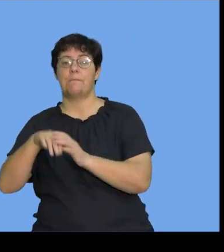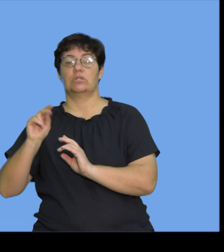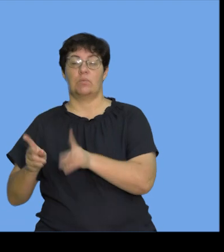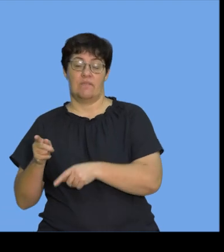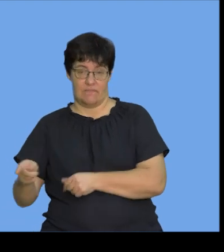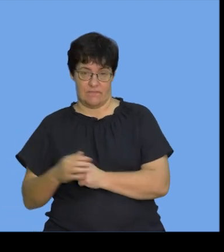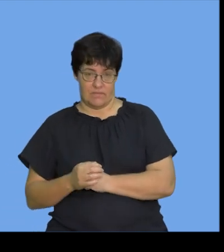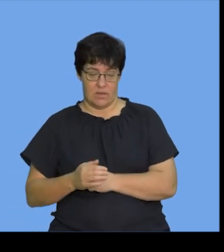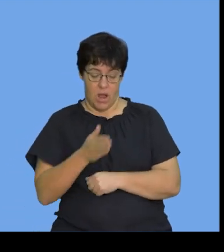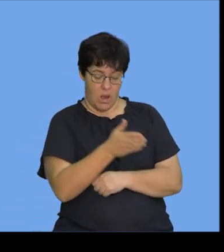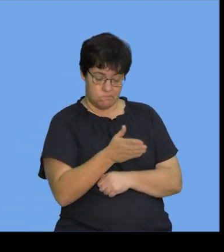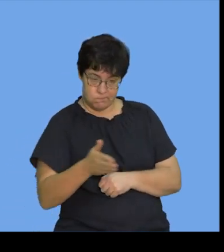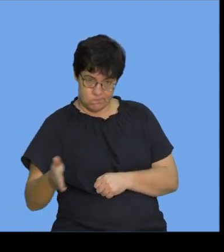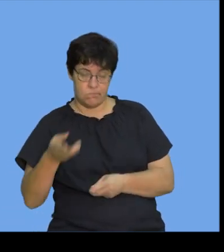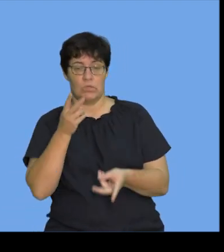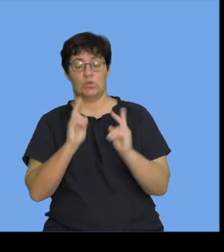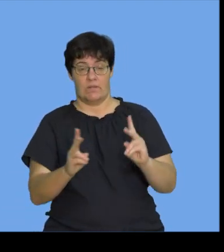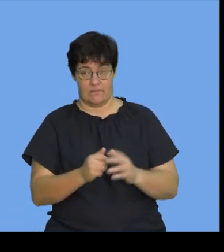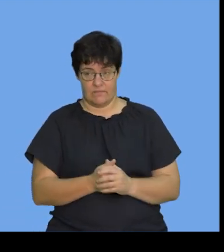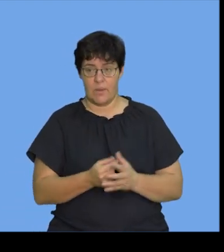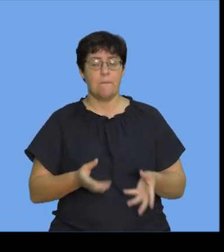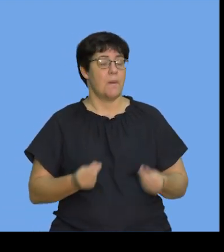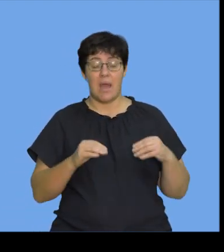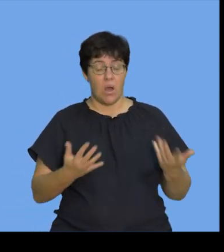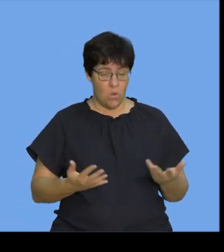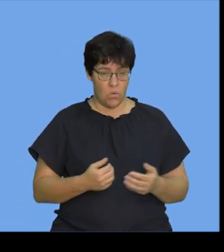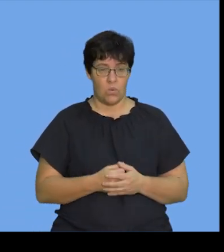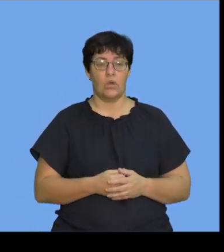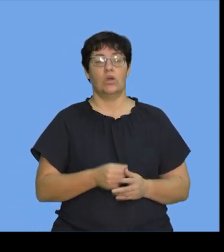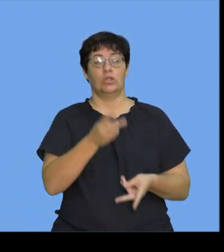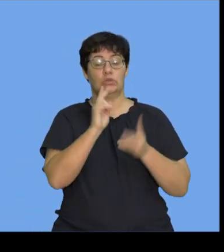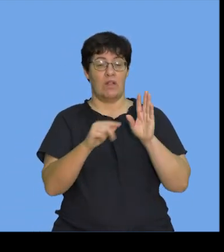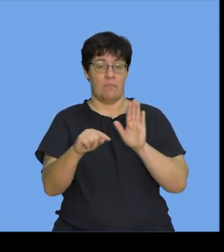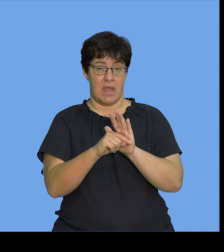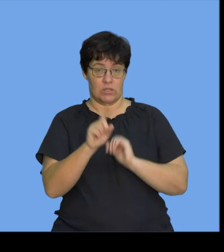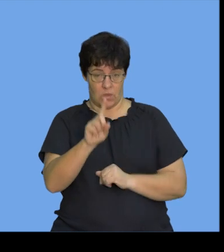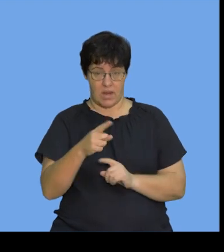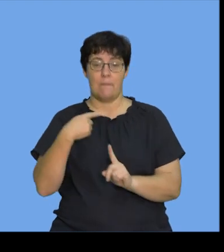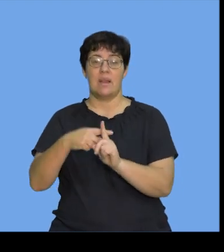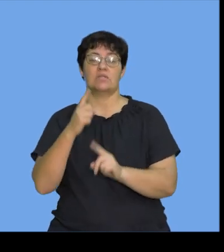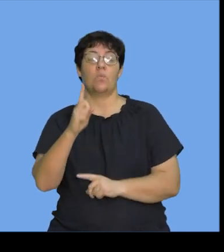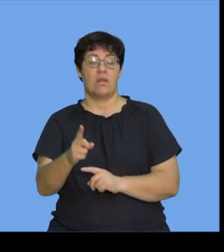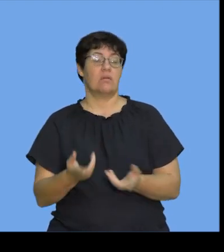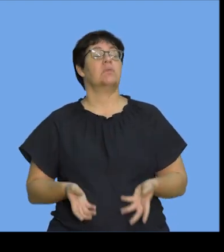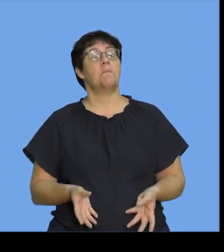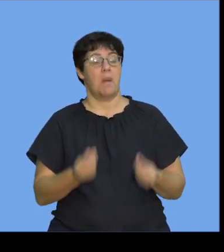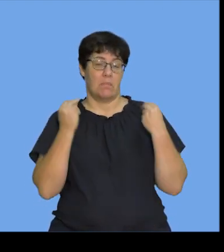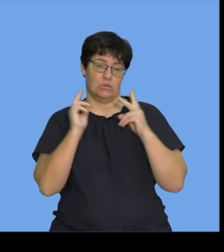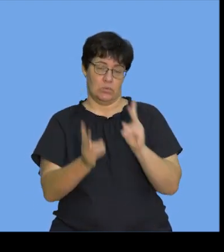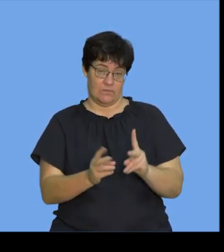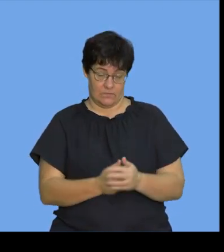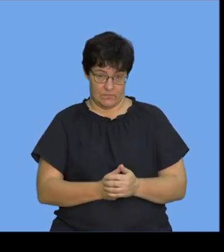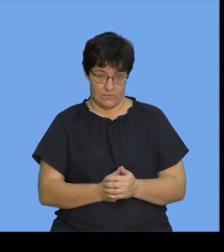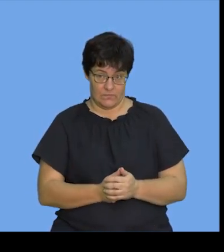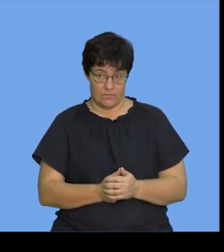there will be 12 terms. How do you get that? It's 12 minus 1 plus 1, which will just be 12. But